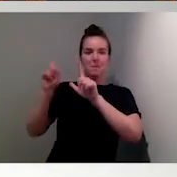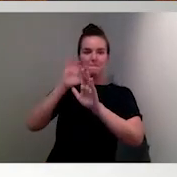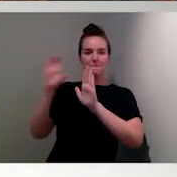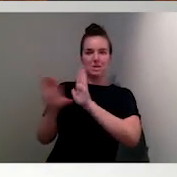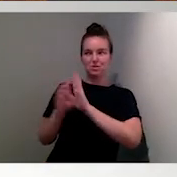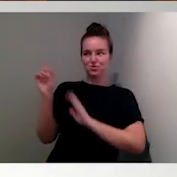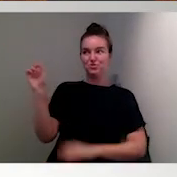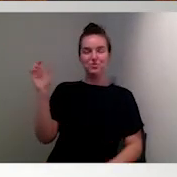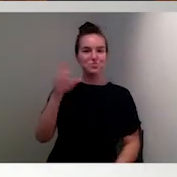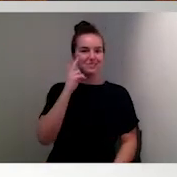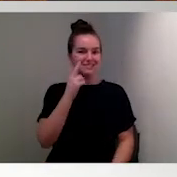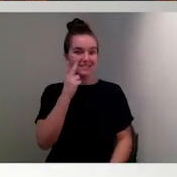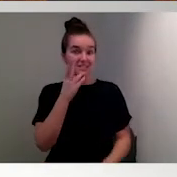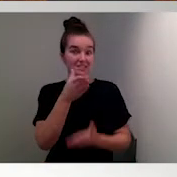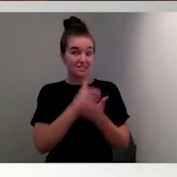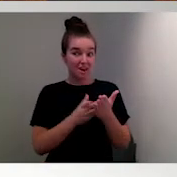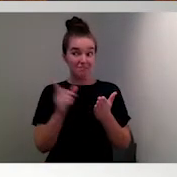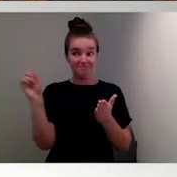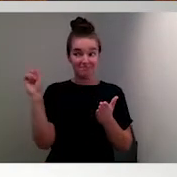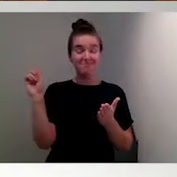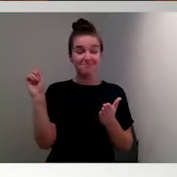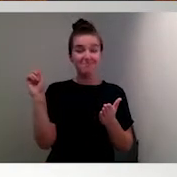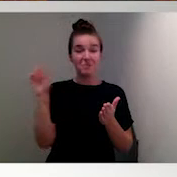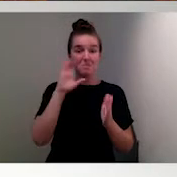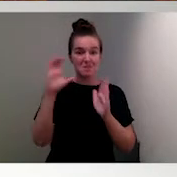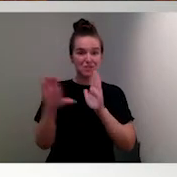not. And I want to show you,